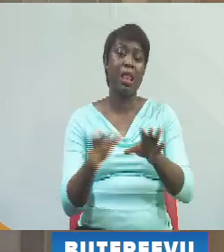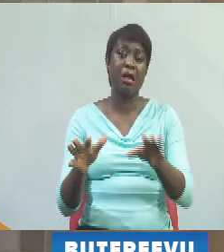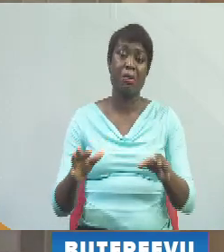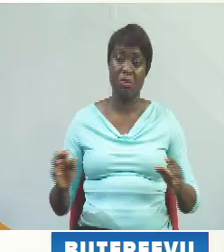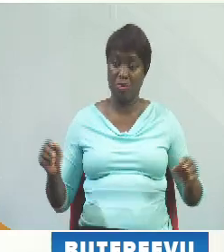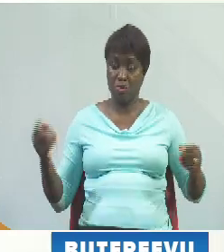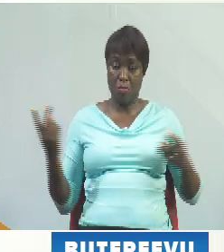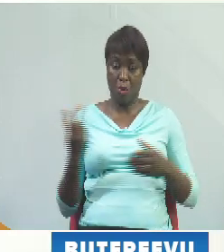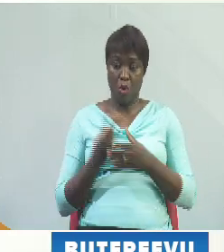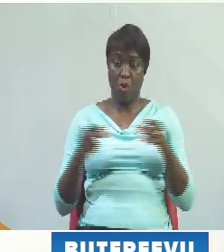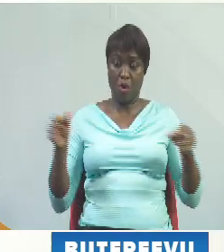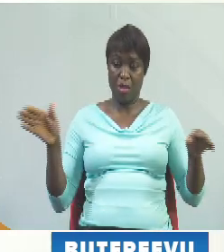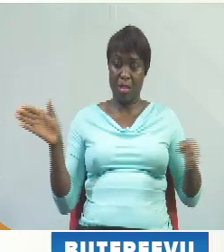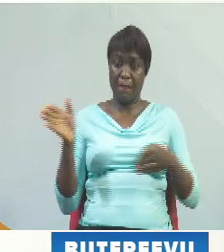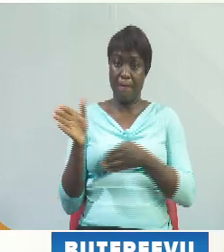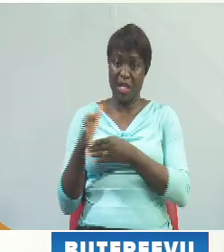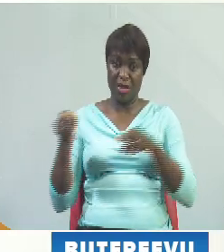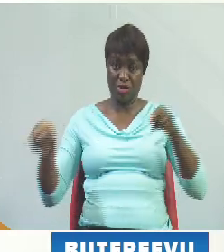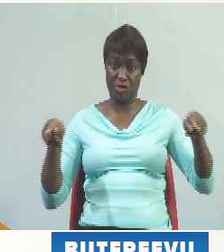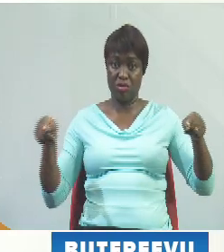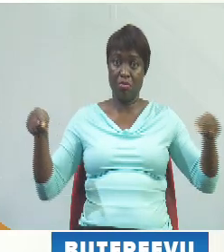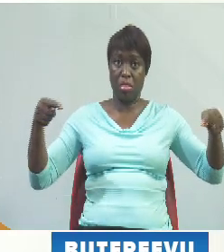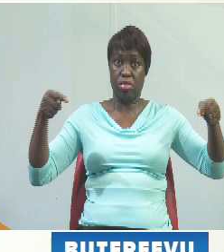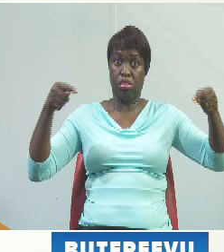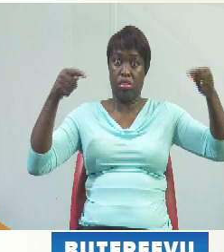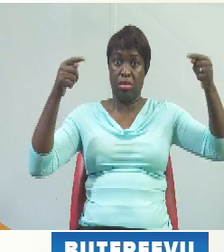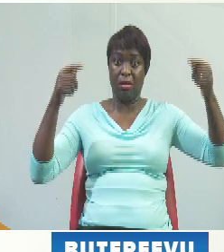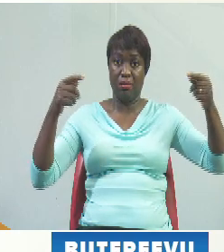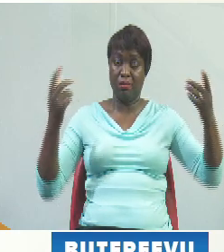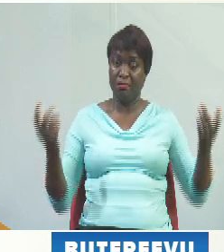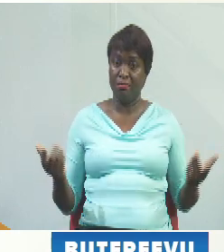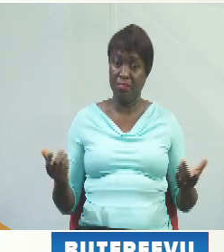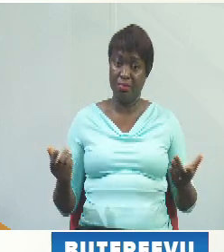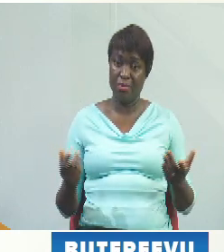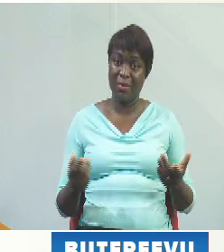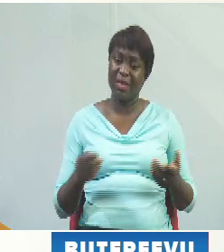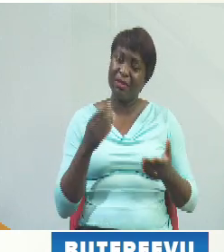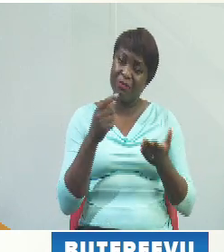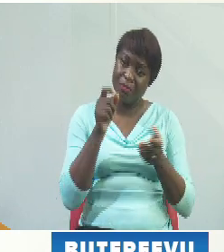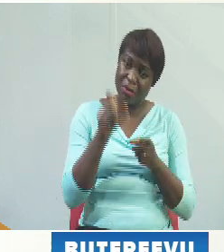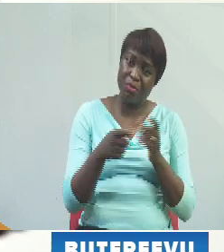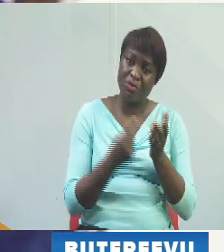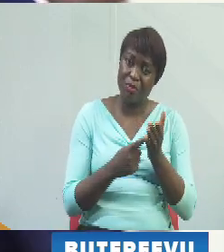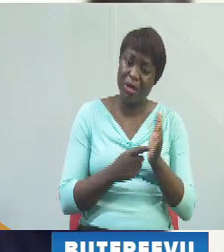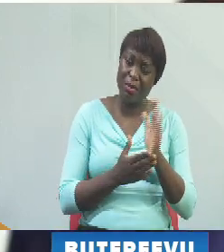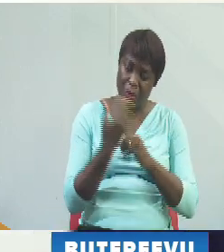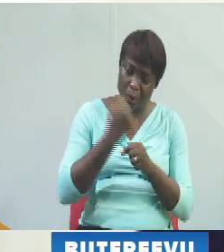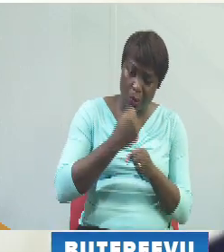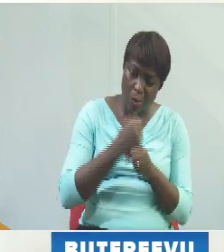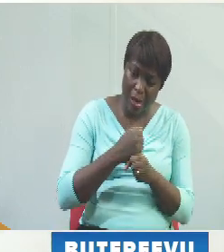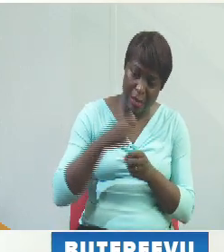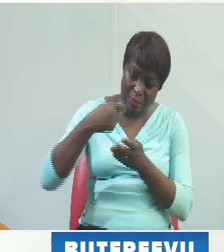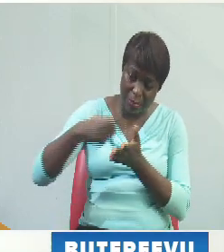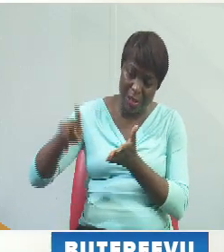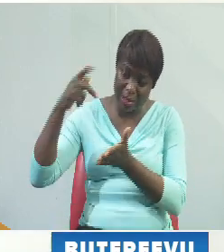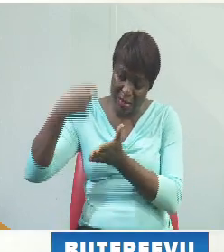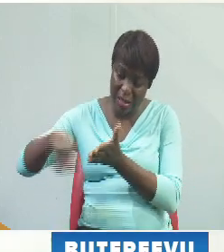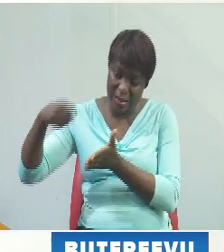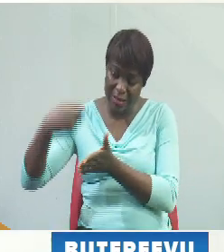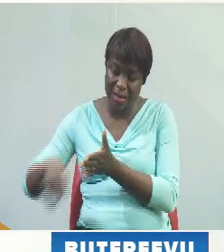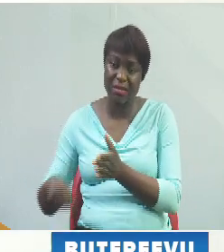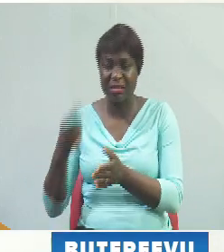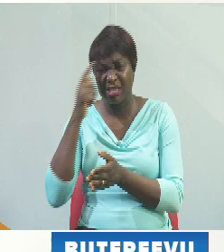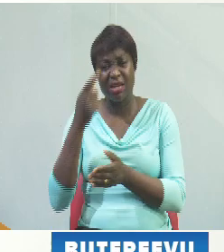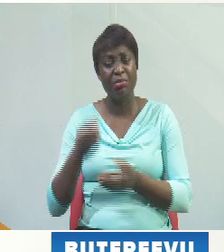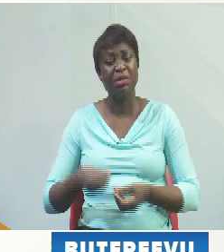ogenda ofuna effect. Munayuganda bakera kumacha nakola n'omujjako sente ezenjawulo n'asasula omusolo olina kubanga gwenga gavumenti omuwe